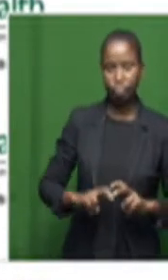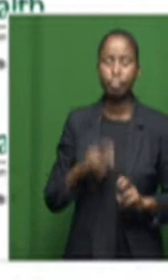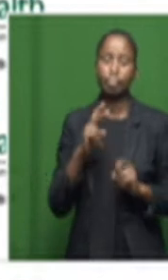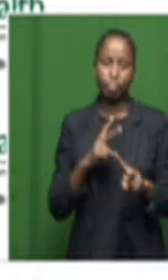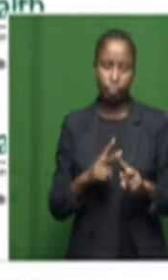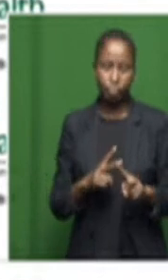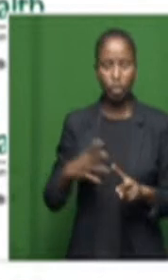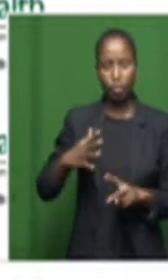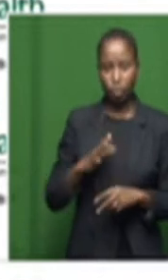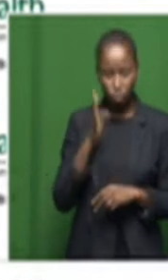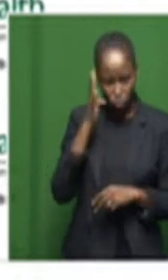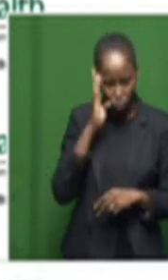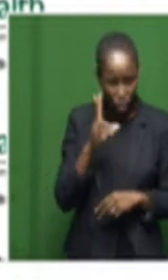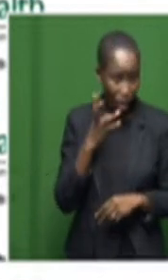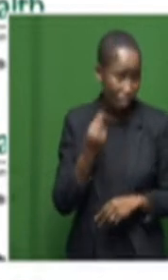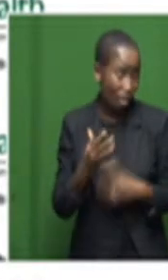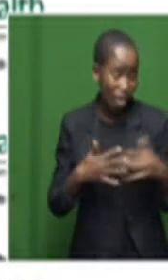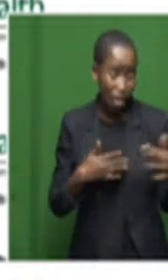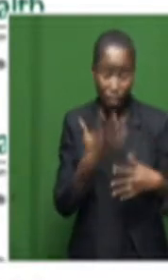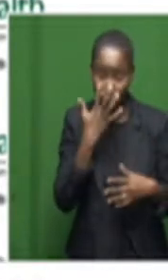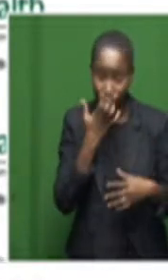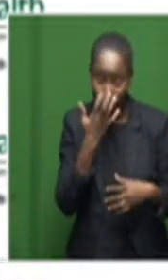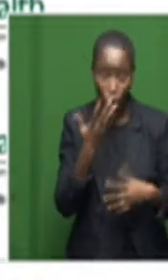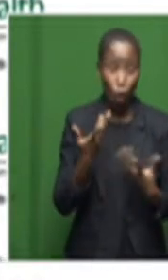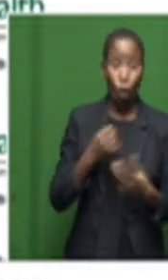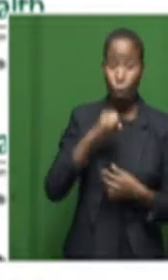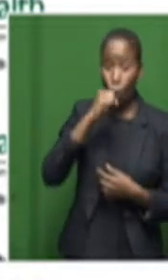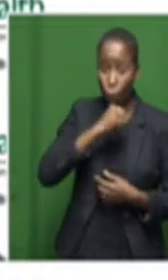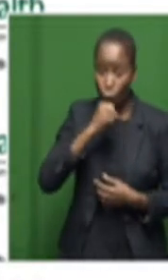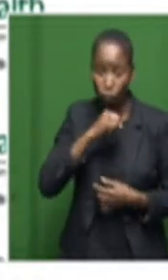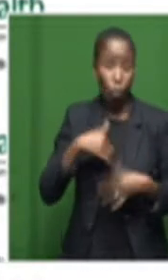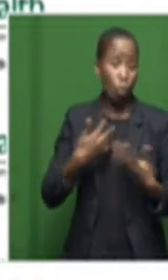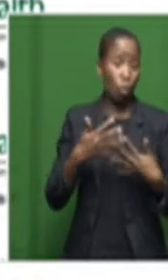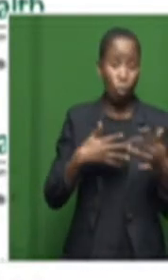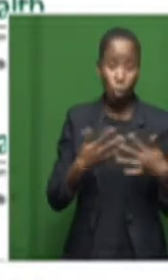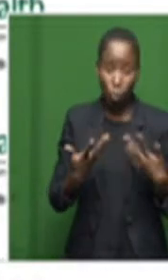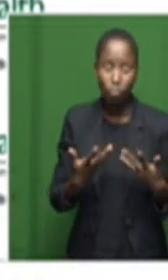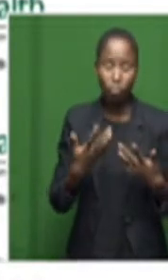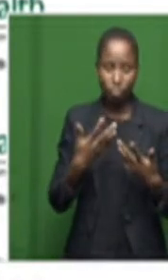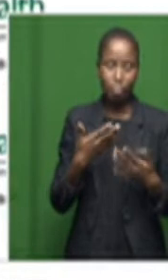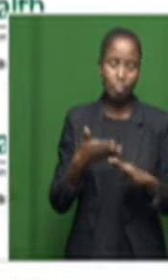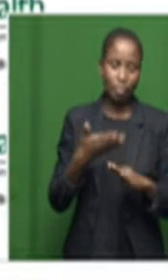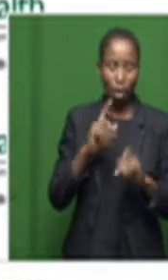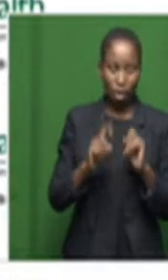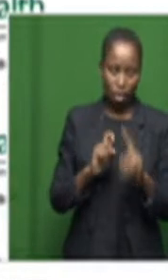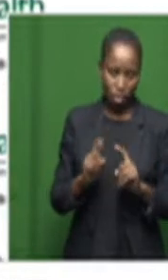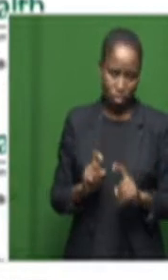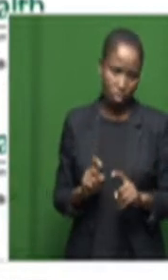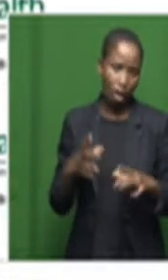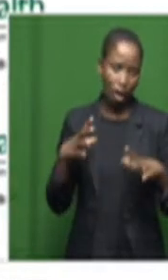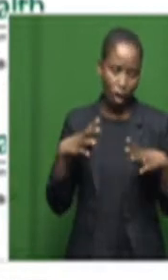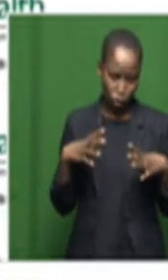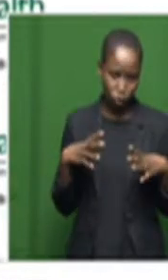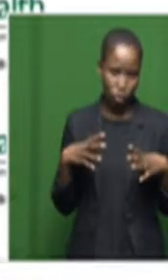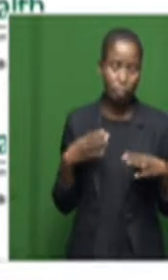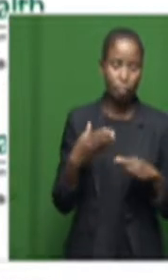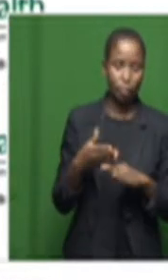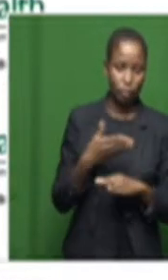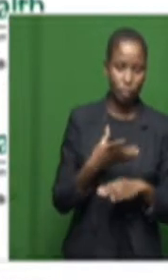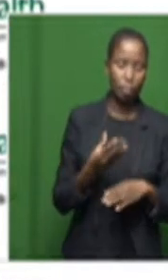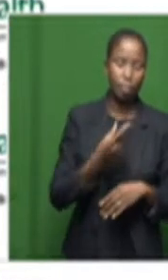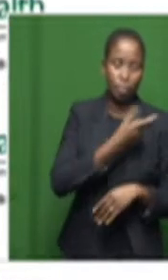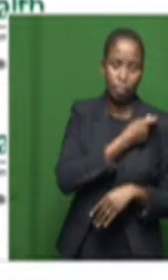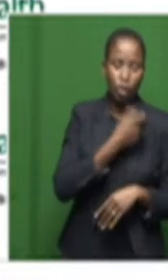you have any fever or cough and the kind of symptoms which would generally